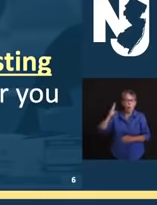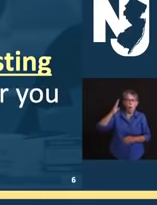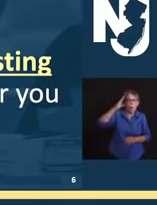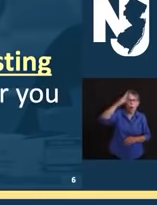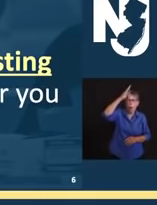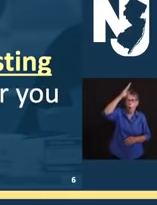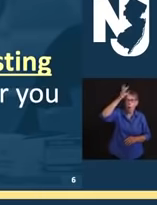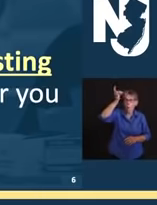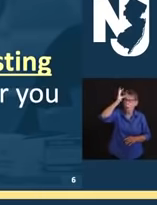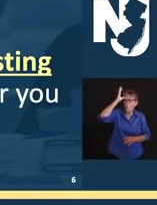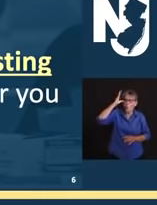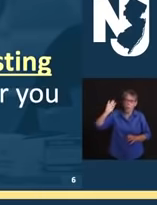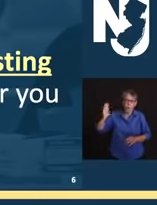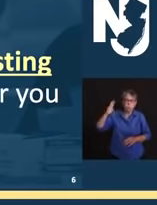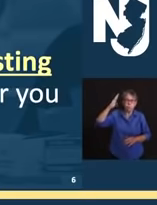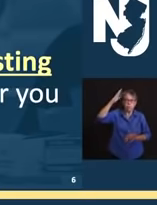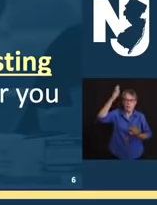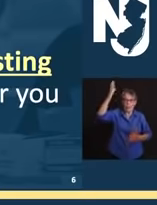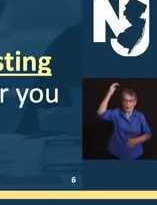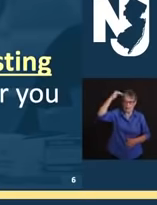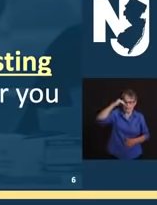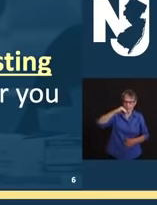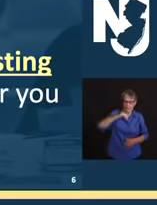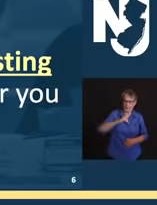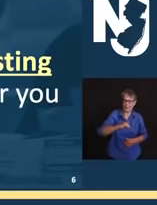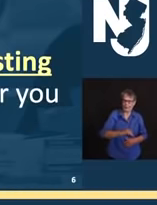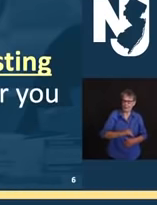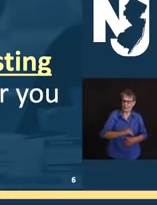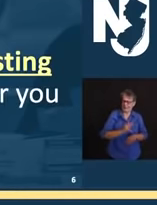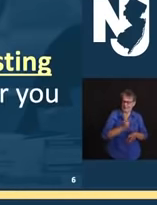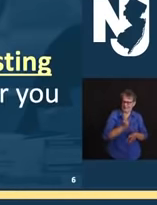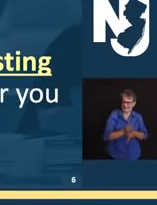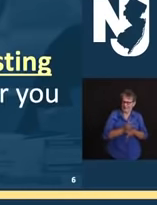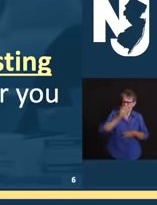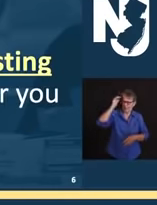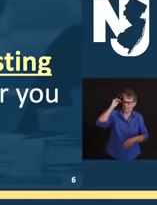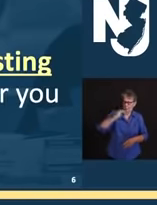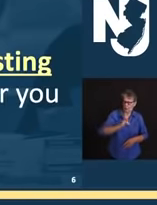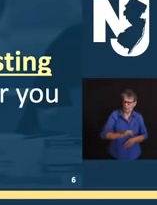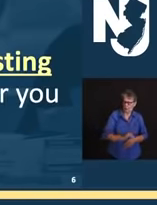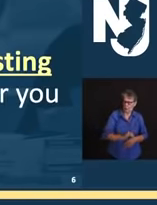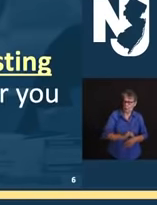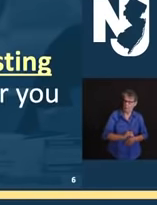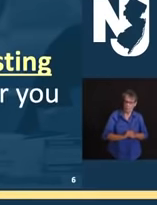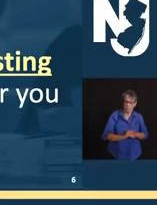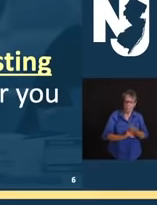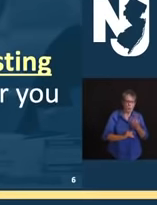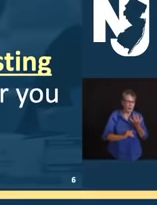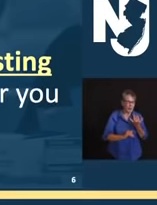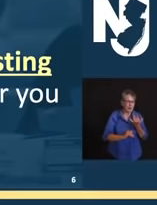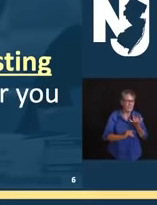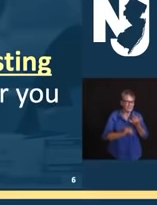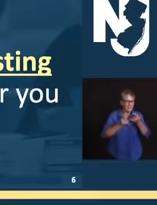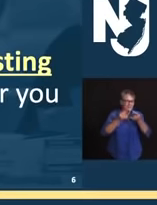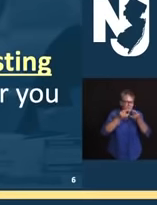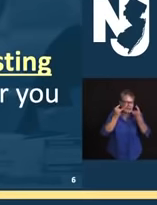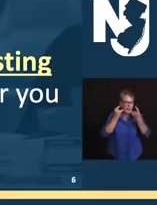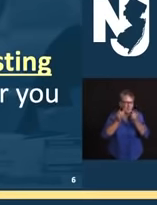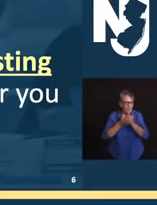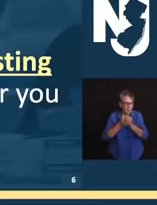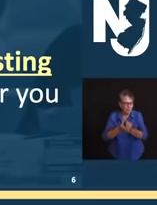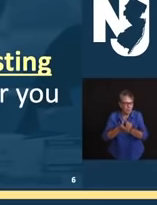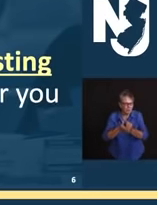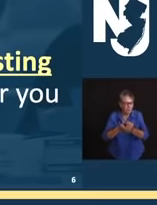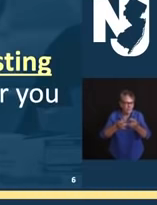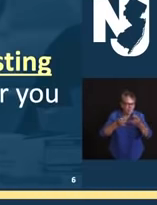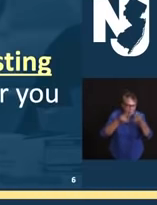This is just one reason why we are requiring everyone to wear face masks at all times while indoors and when outdoors